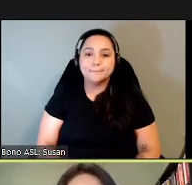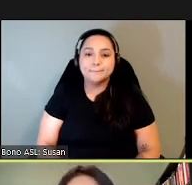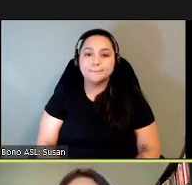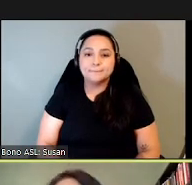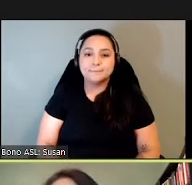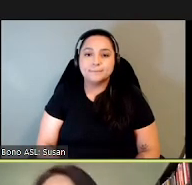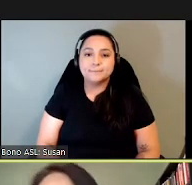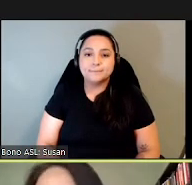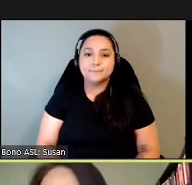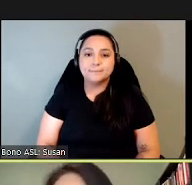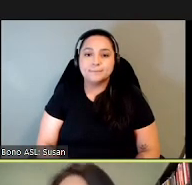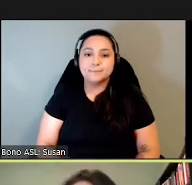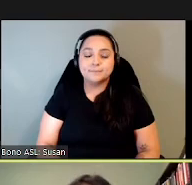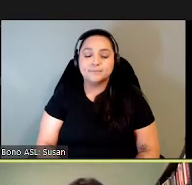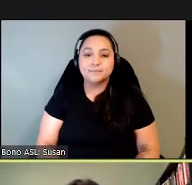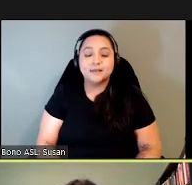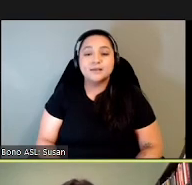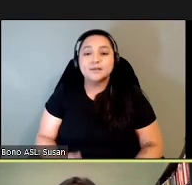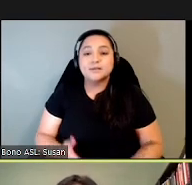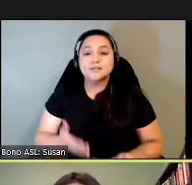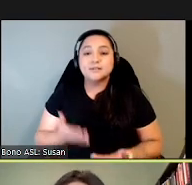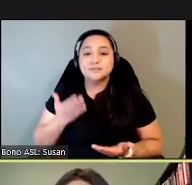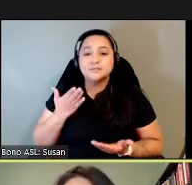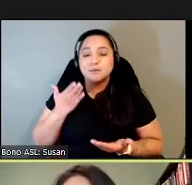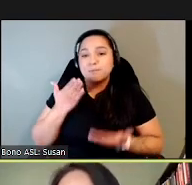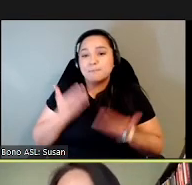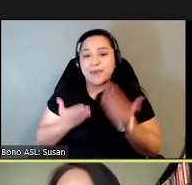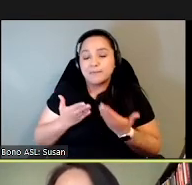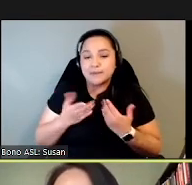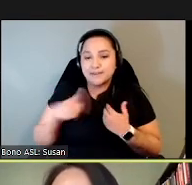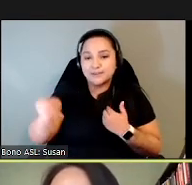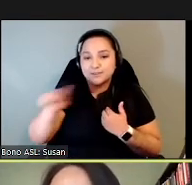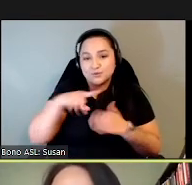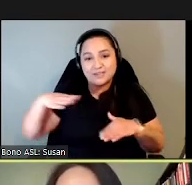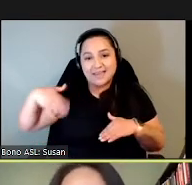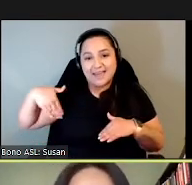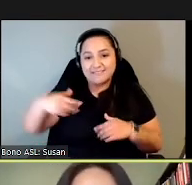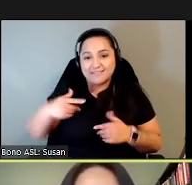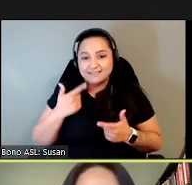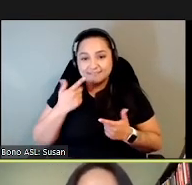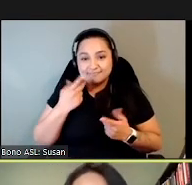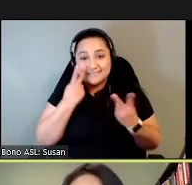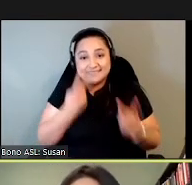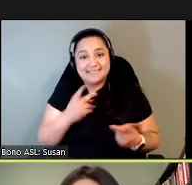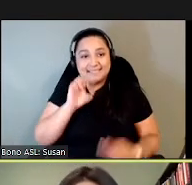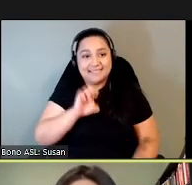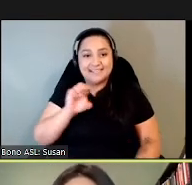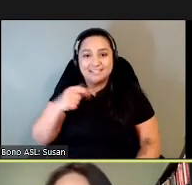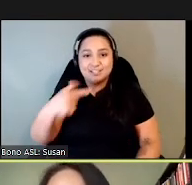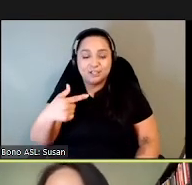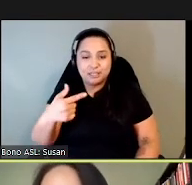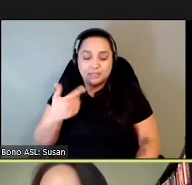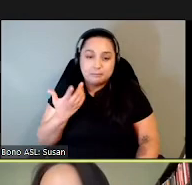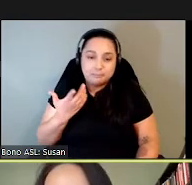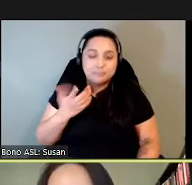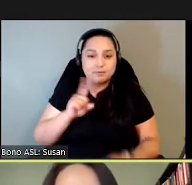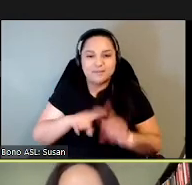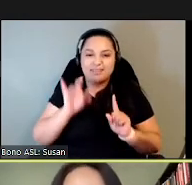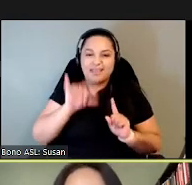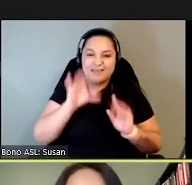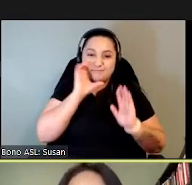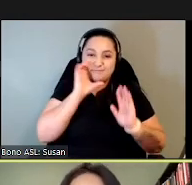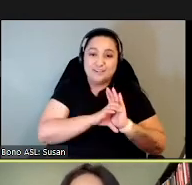It might not have been yesterday when you saw your last EEG, but this is what it looks like. EEGs look like this.